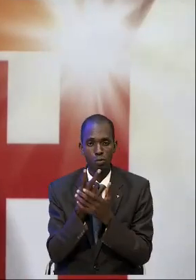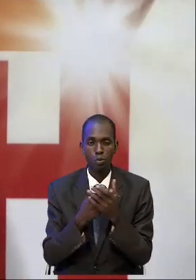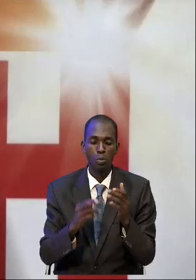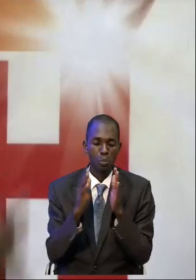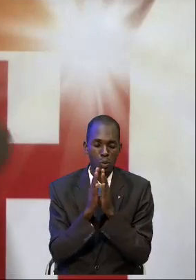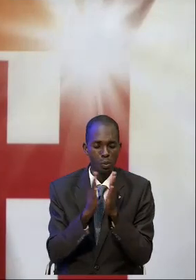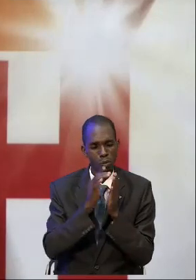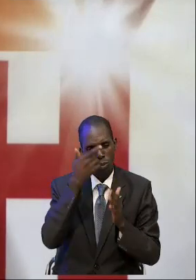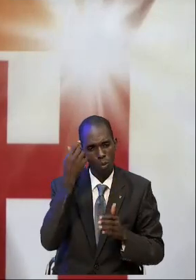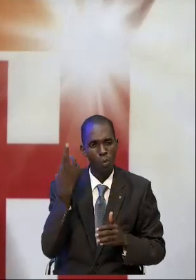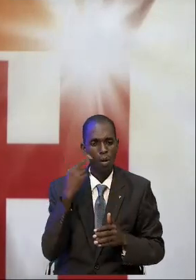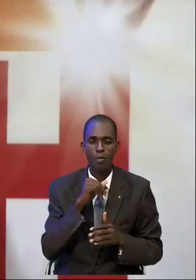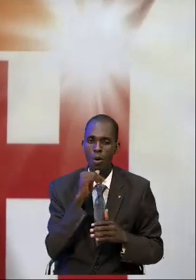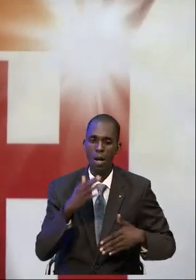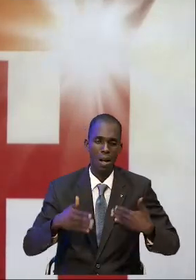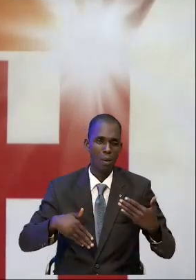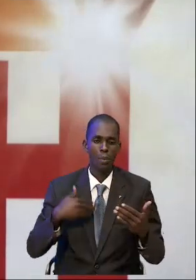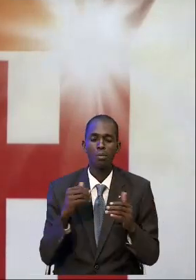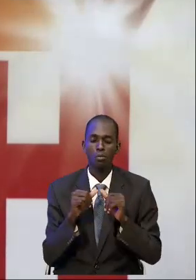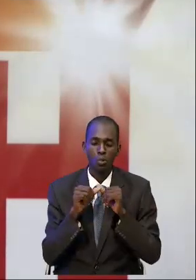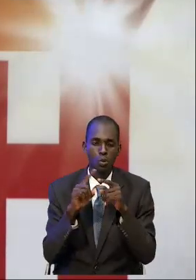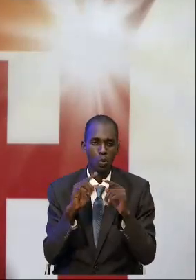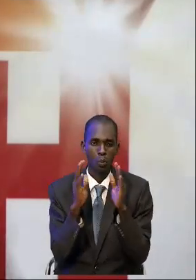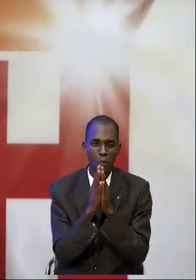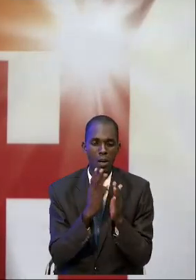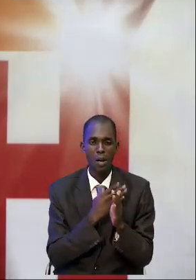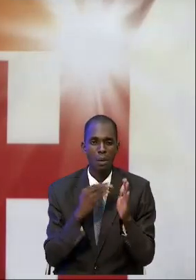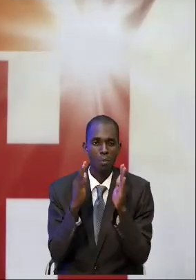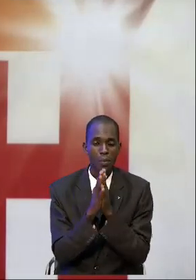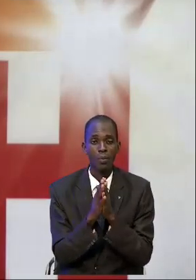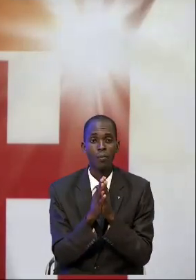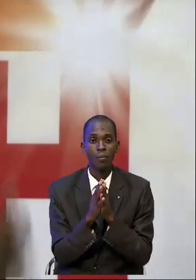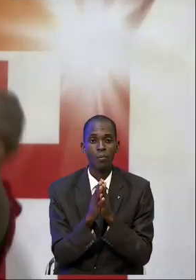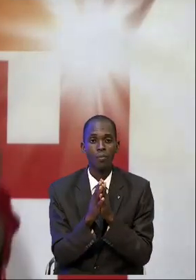line, me and my husband were praying over it because we were not happy.